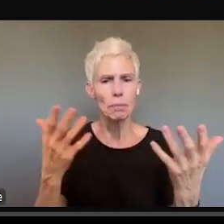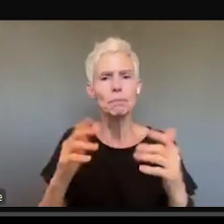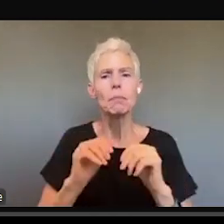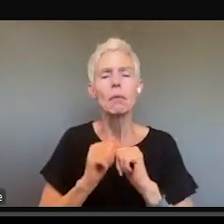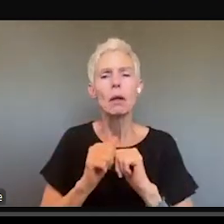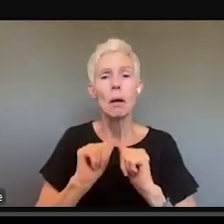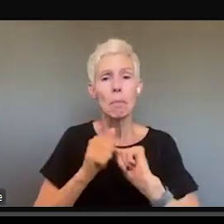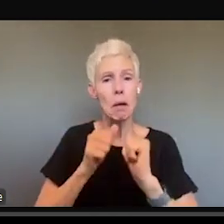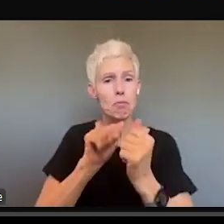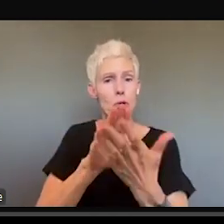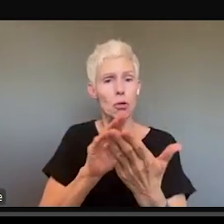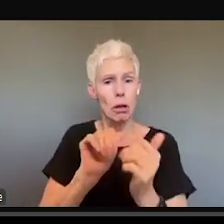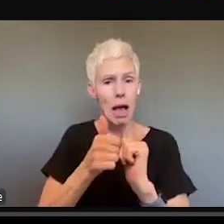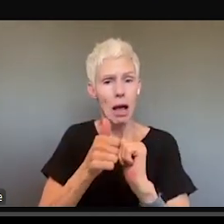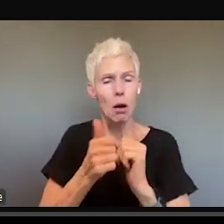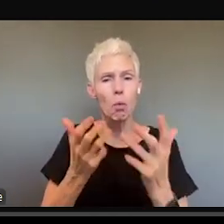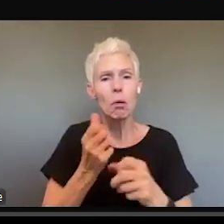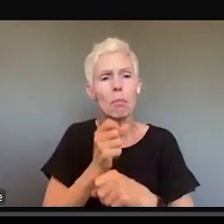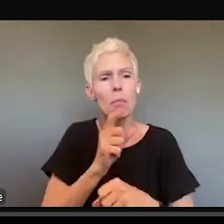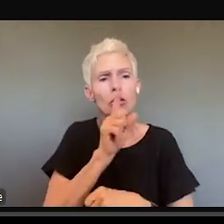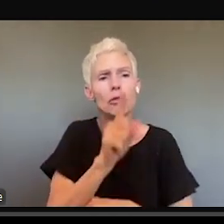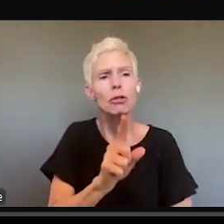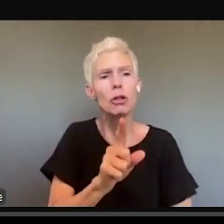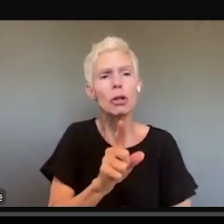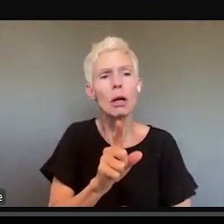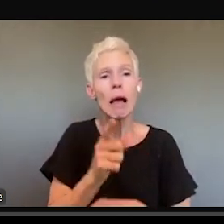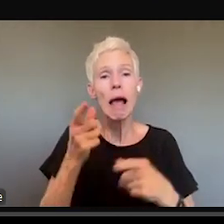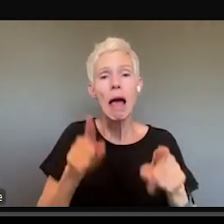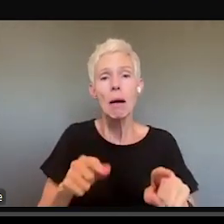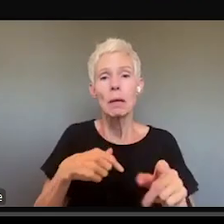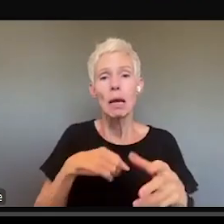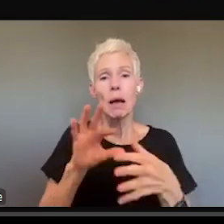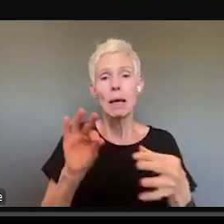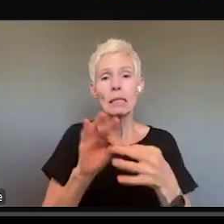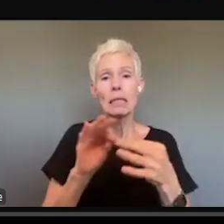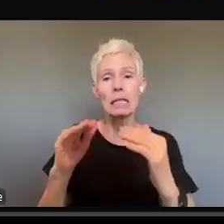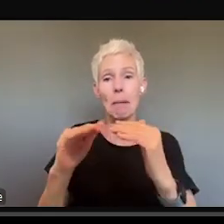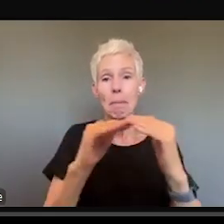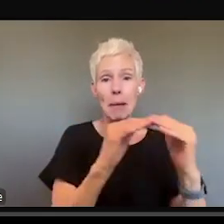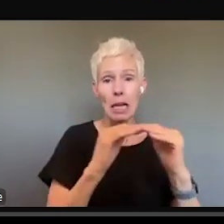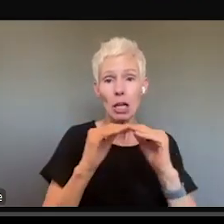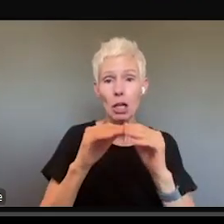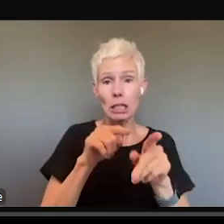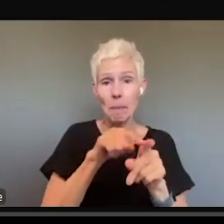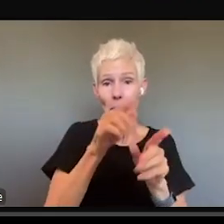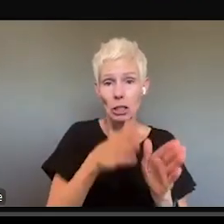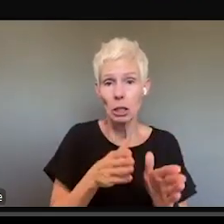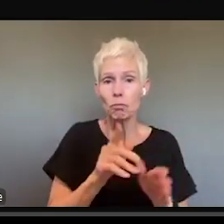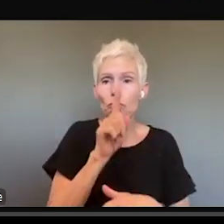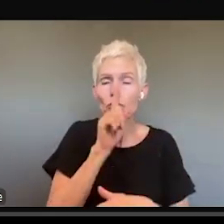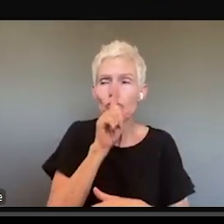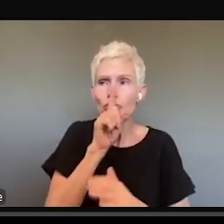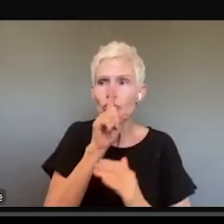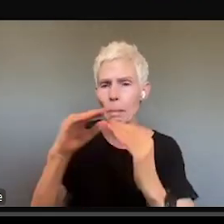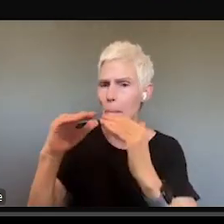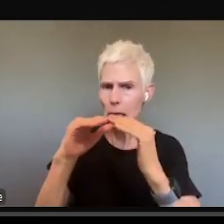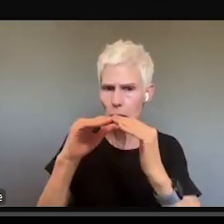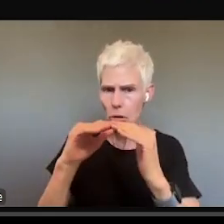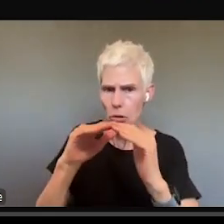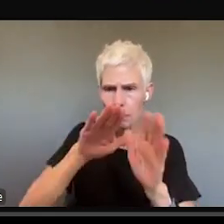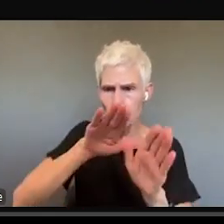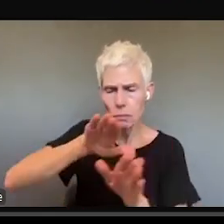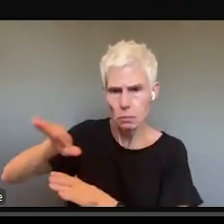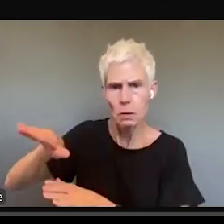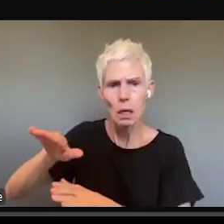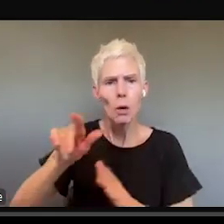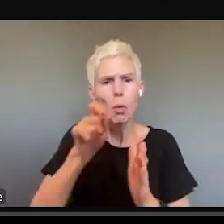to make sure that when I say peer specialist, I'm not talking about peers. I try to write it so we